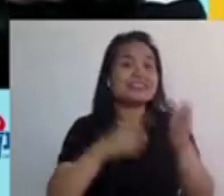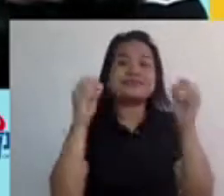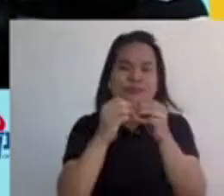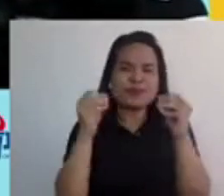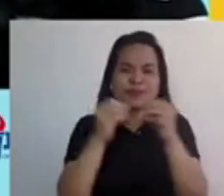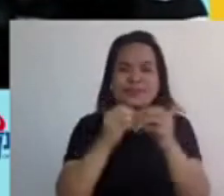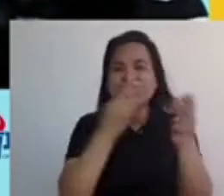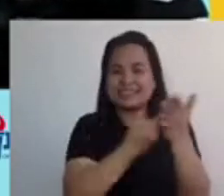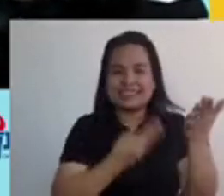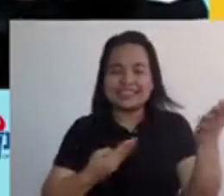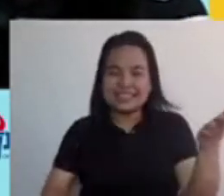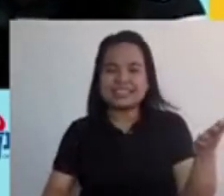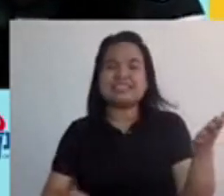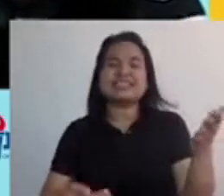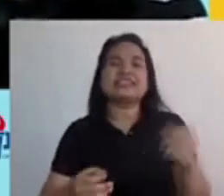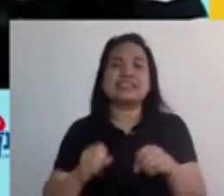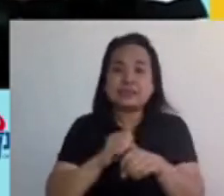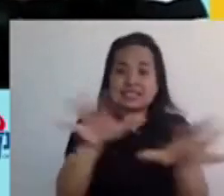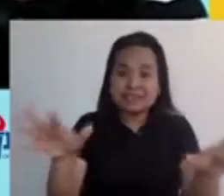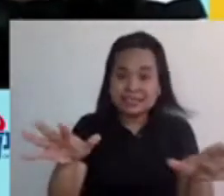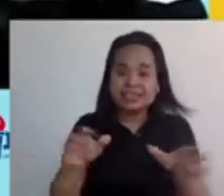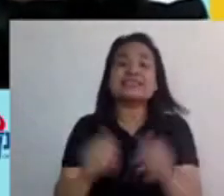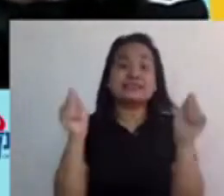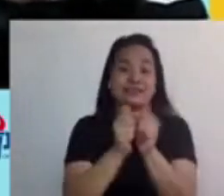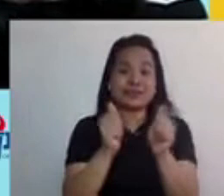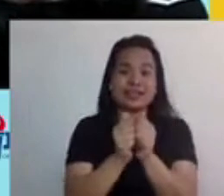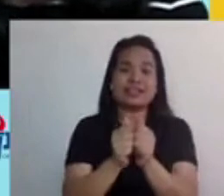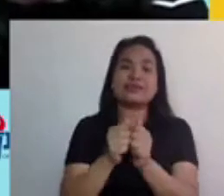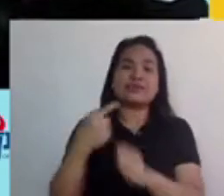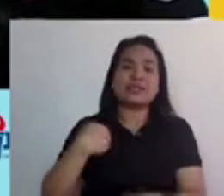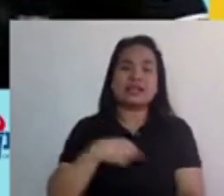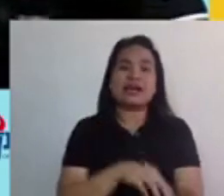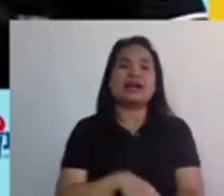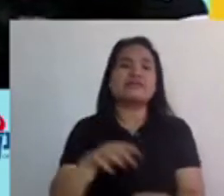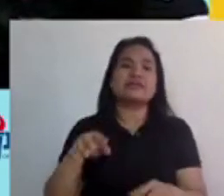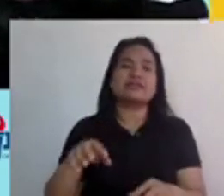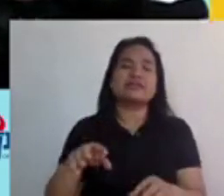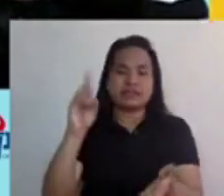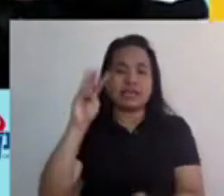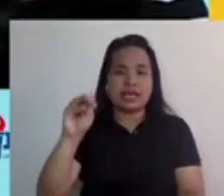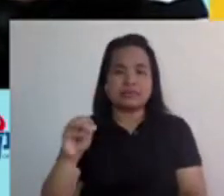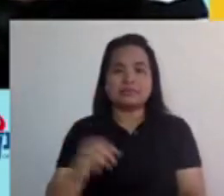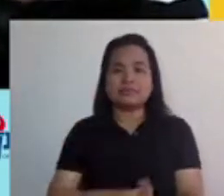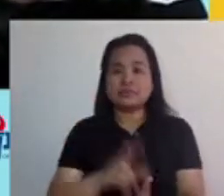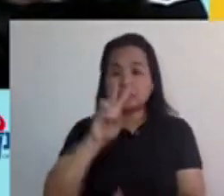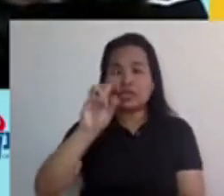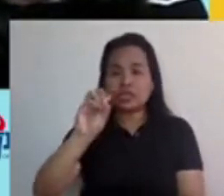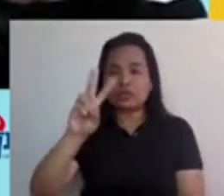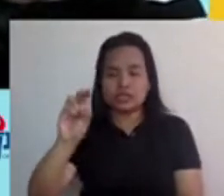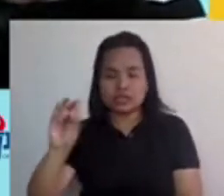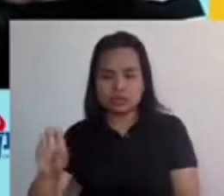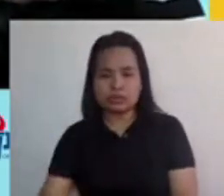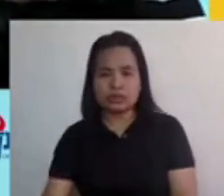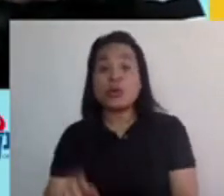released together with our DM4 Series 2022, as well as the frequently asked questions when